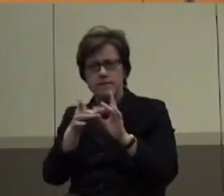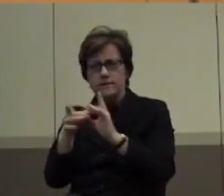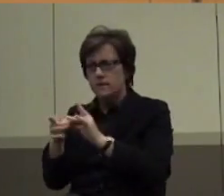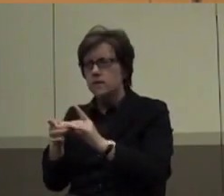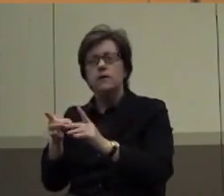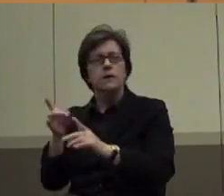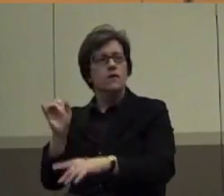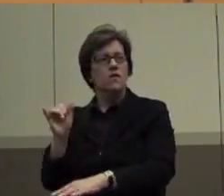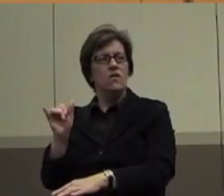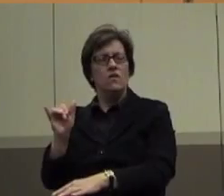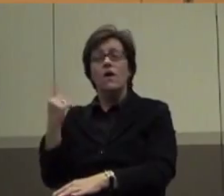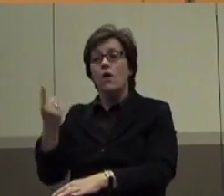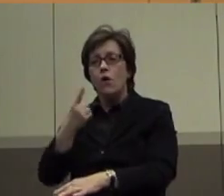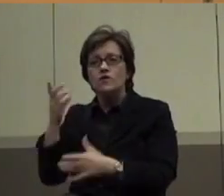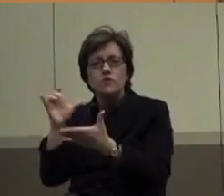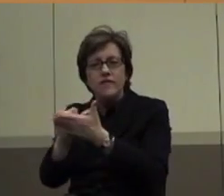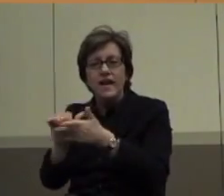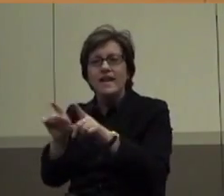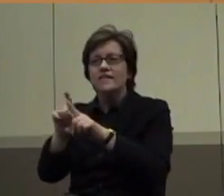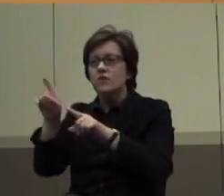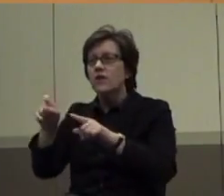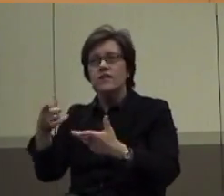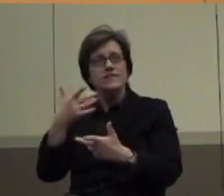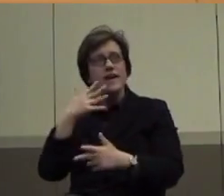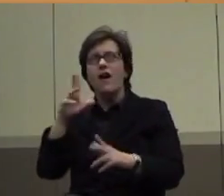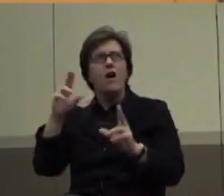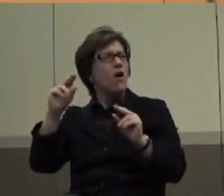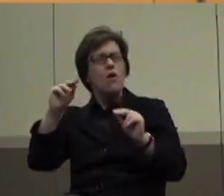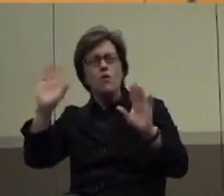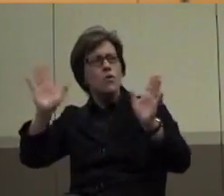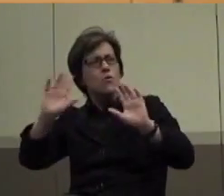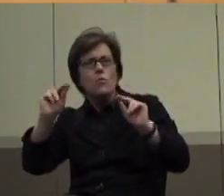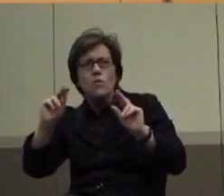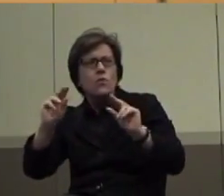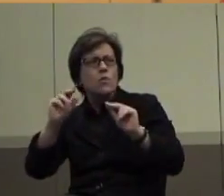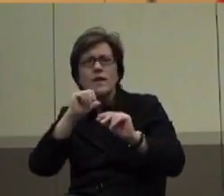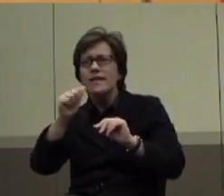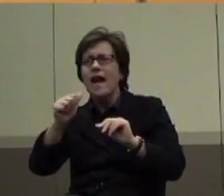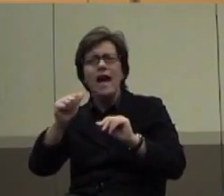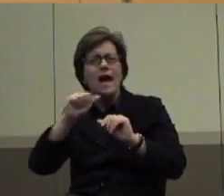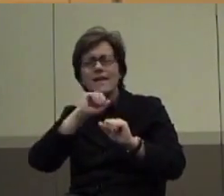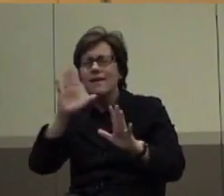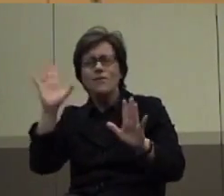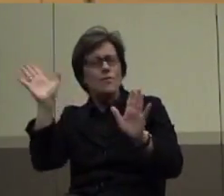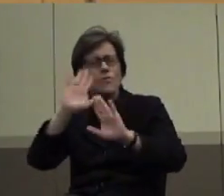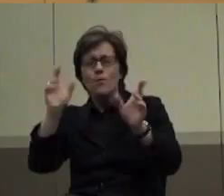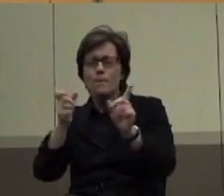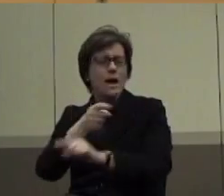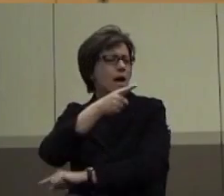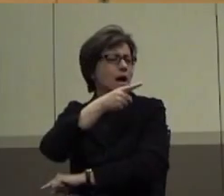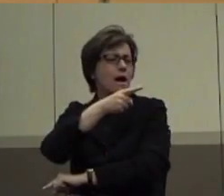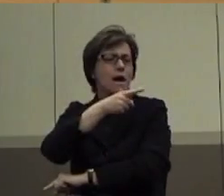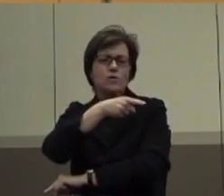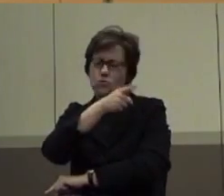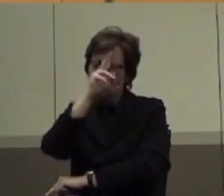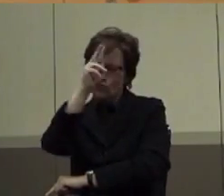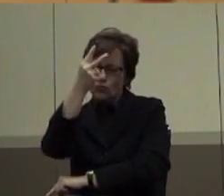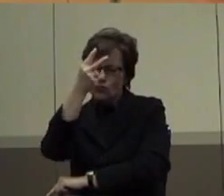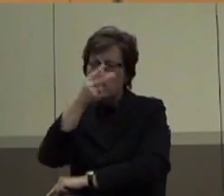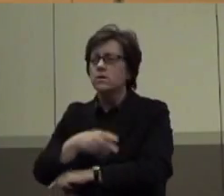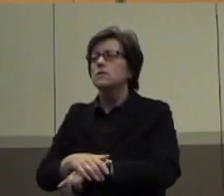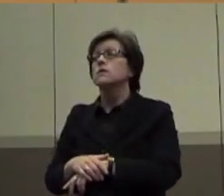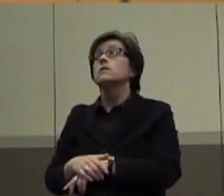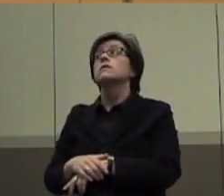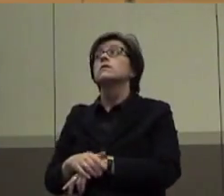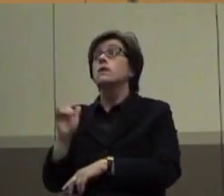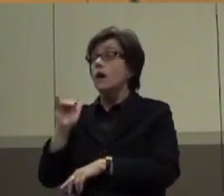that as a question. So they can go, oh, no, no, no, no, no, that's not at all what's happening. All right? Again, giving